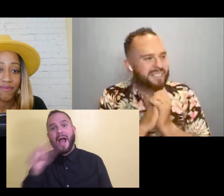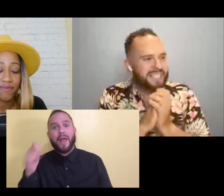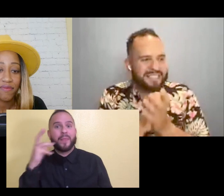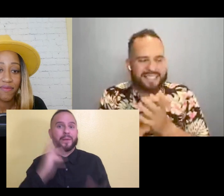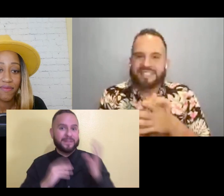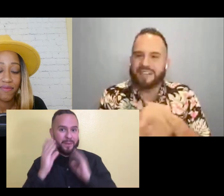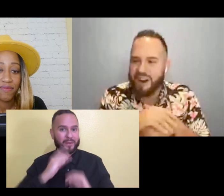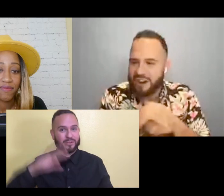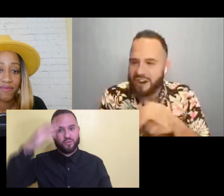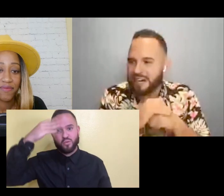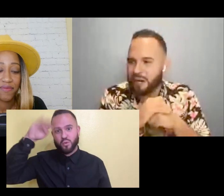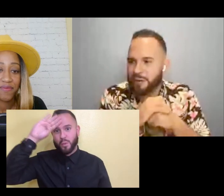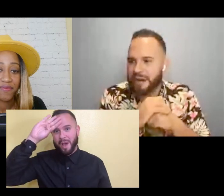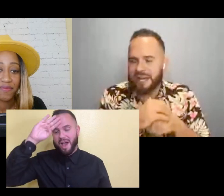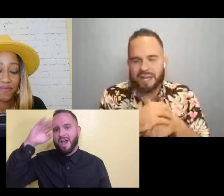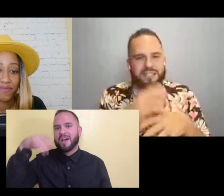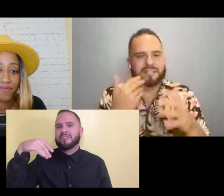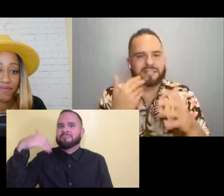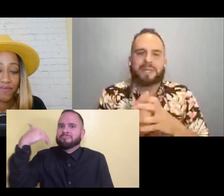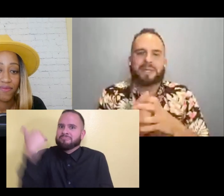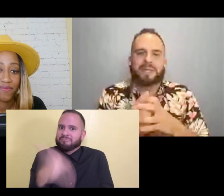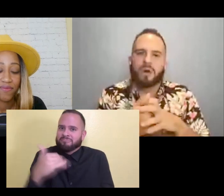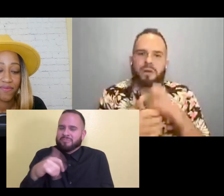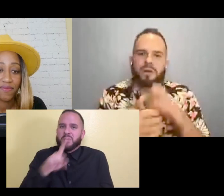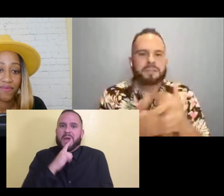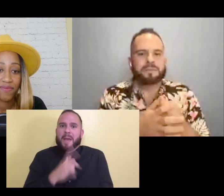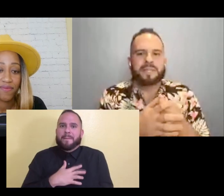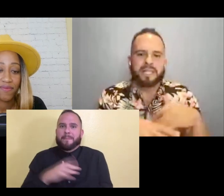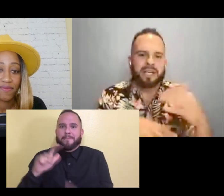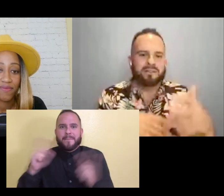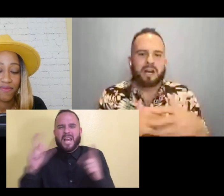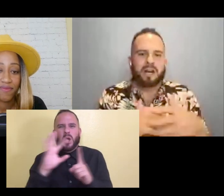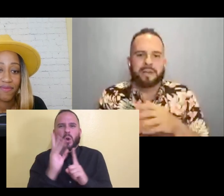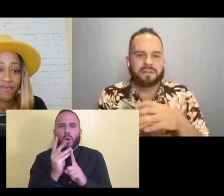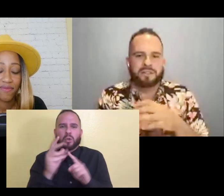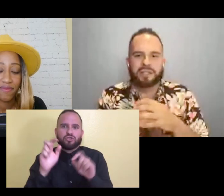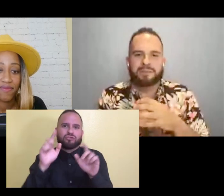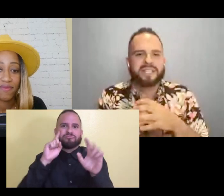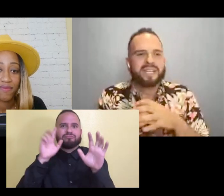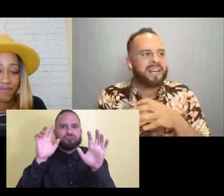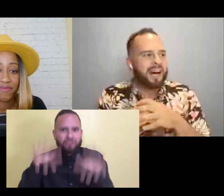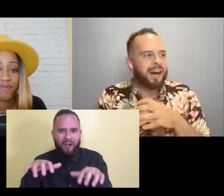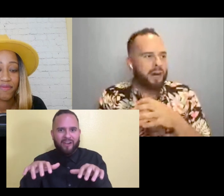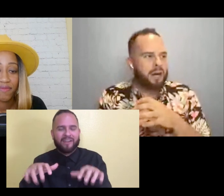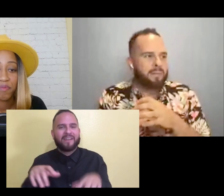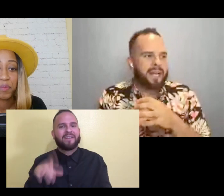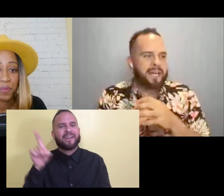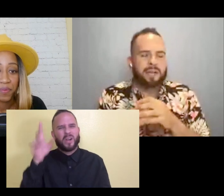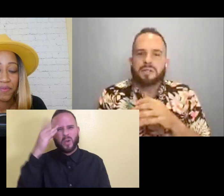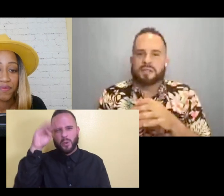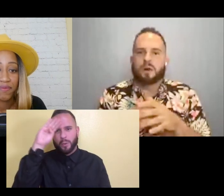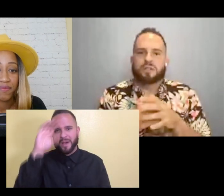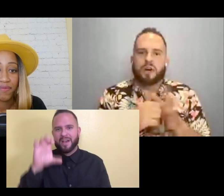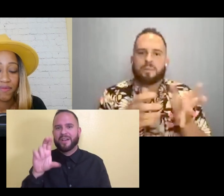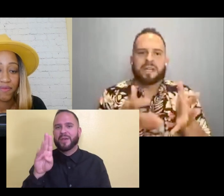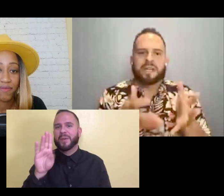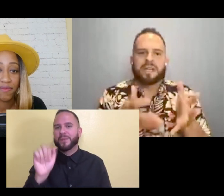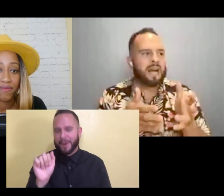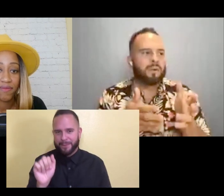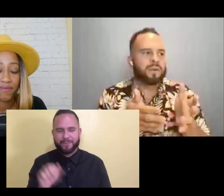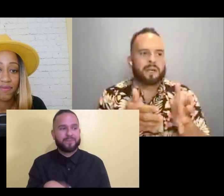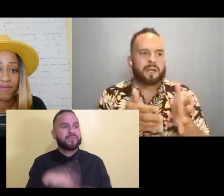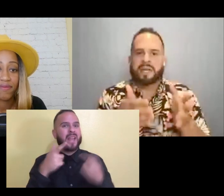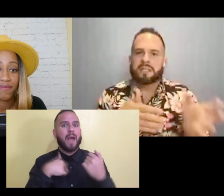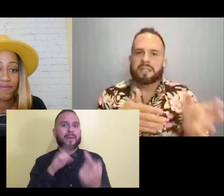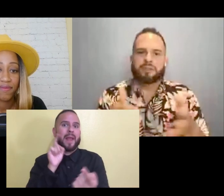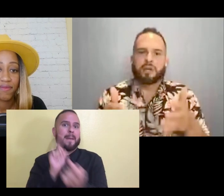different things that I saw. I had a chance to meet a local almost immediately after hopping off the ship. And it was just so dope because I hung out